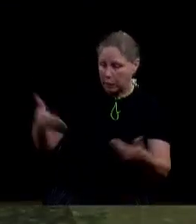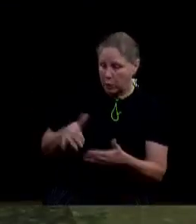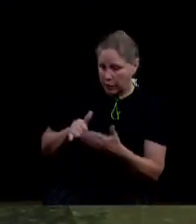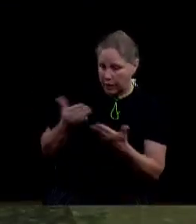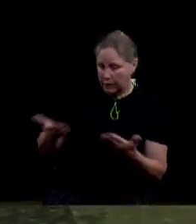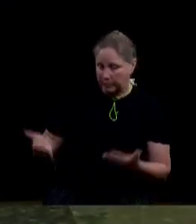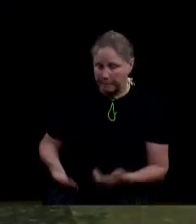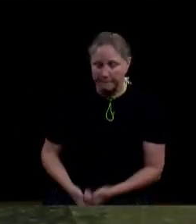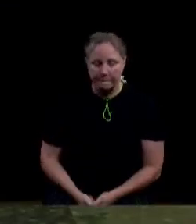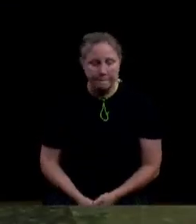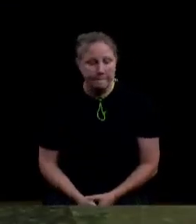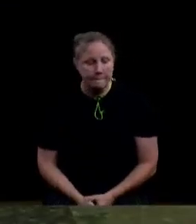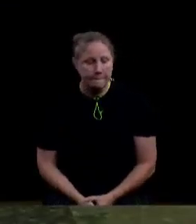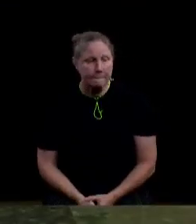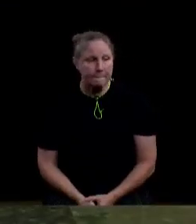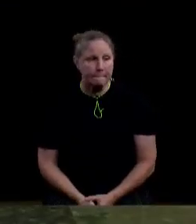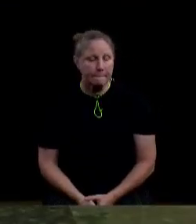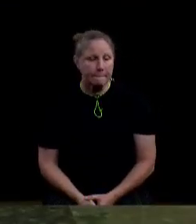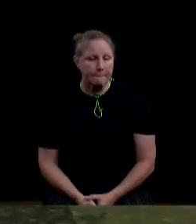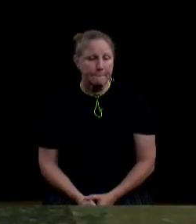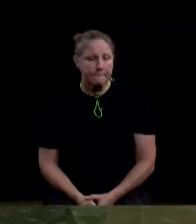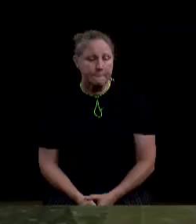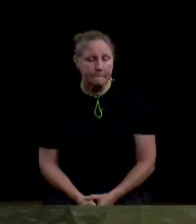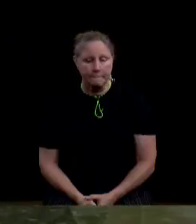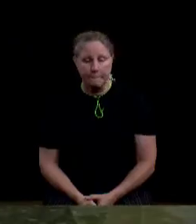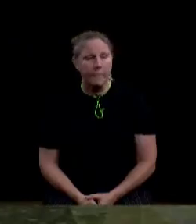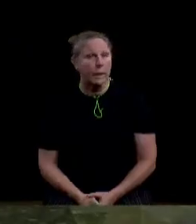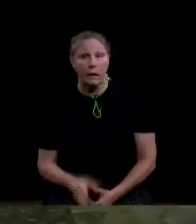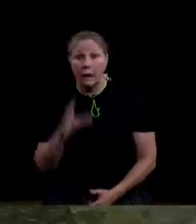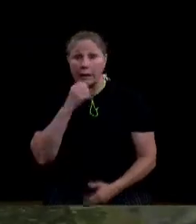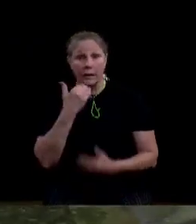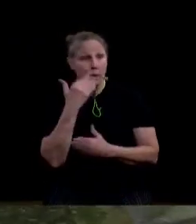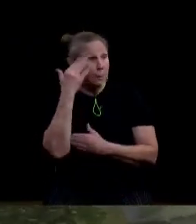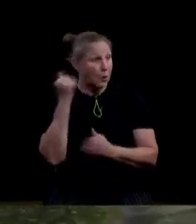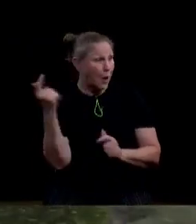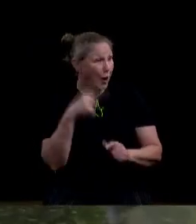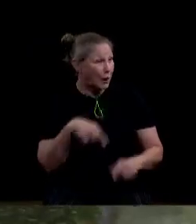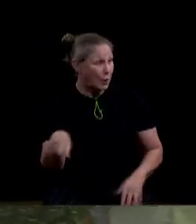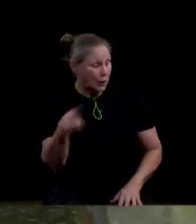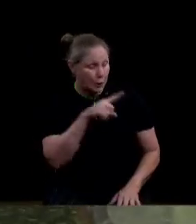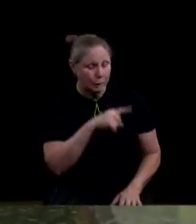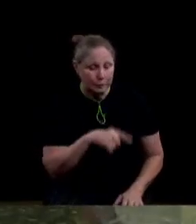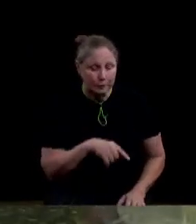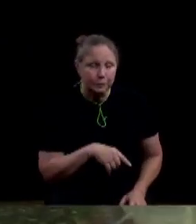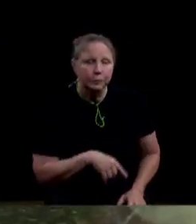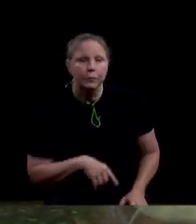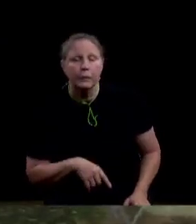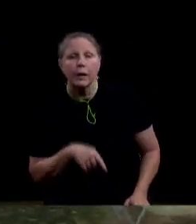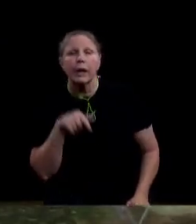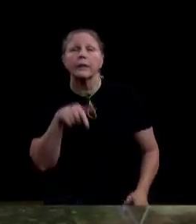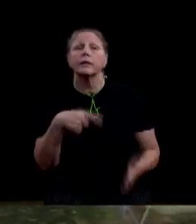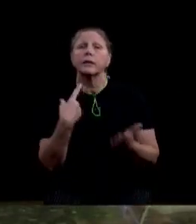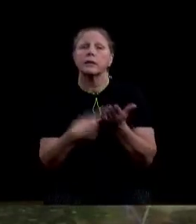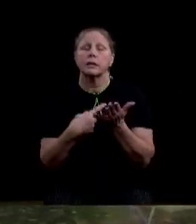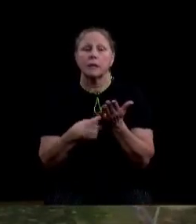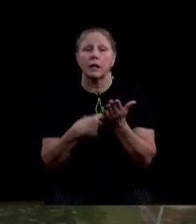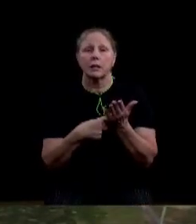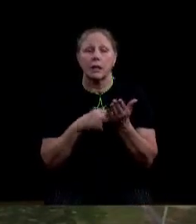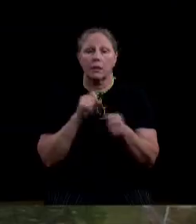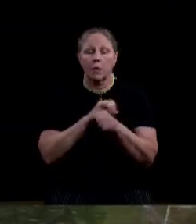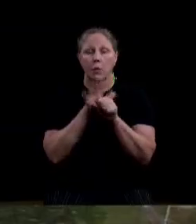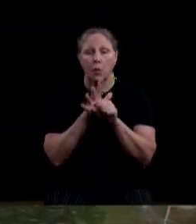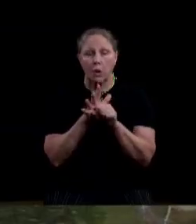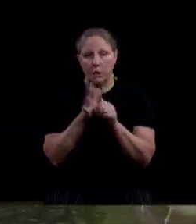I guess good morning to you and council members. This is a discussion of coronavirus disease 2019, including an